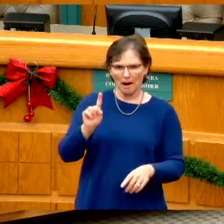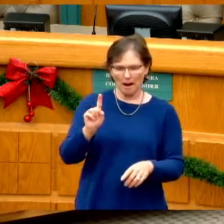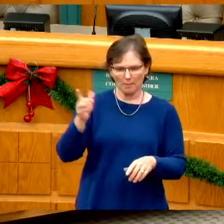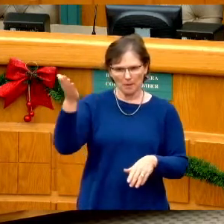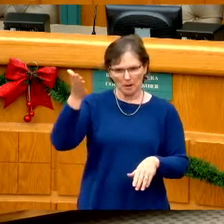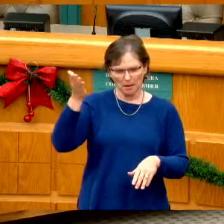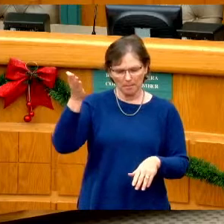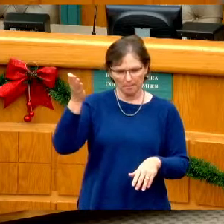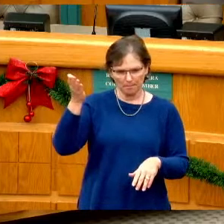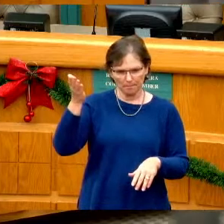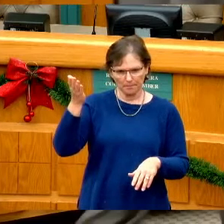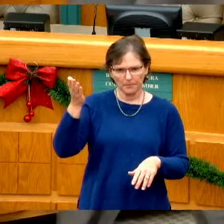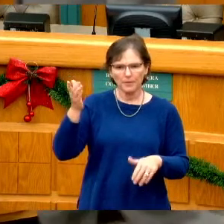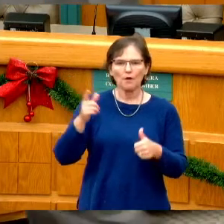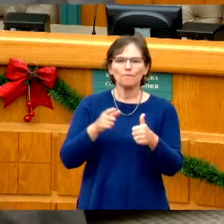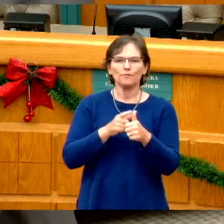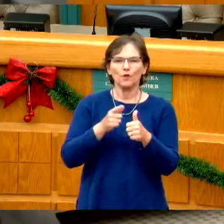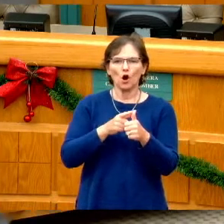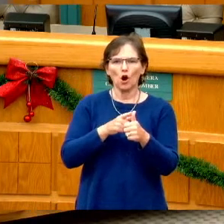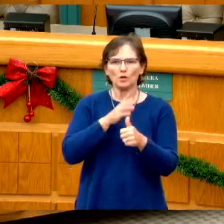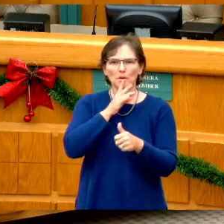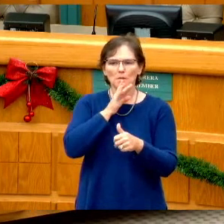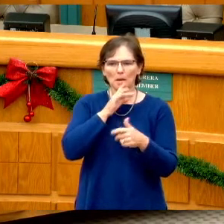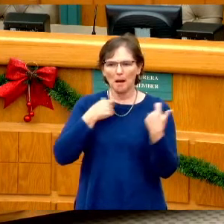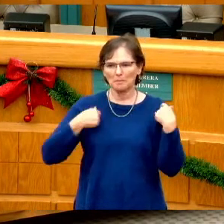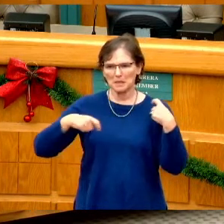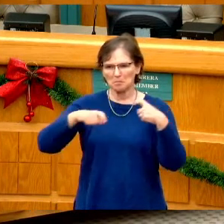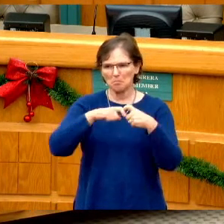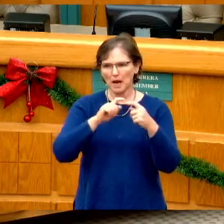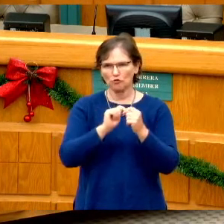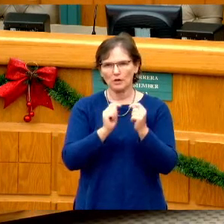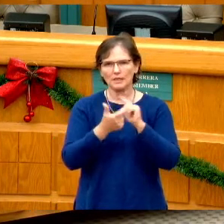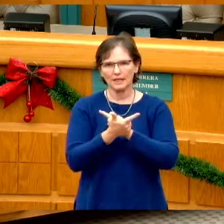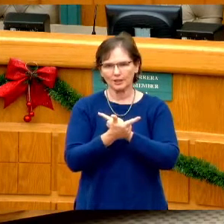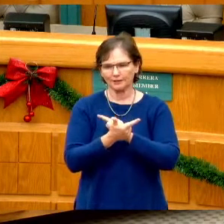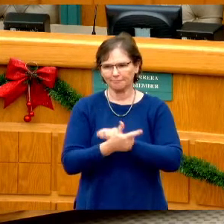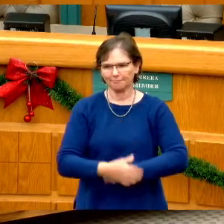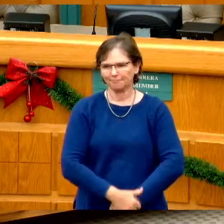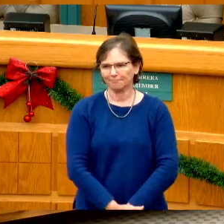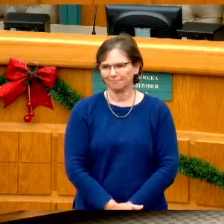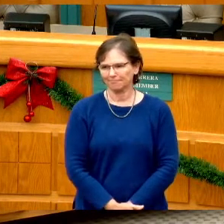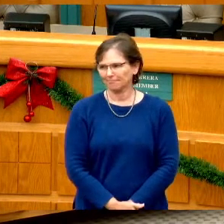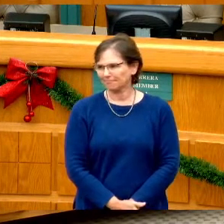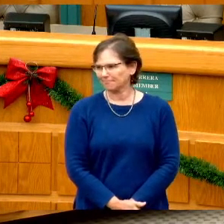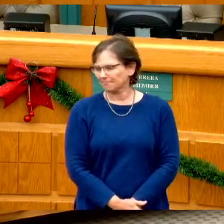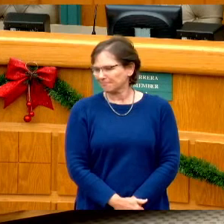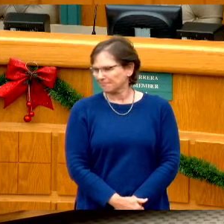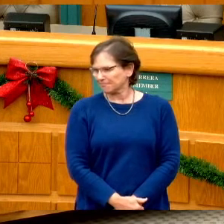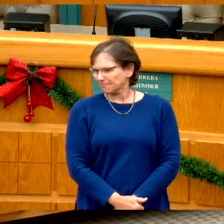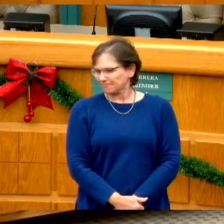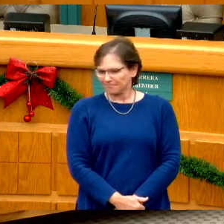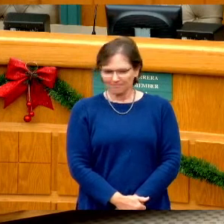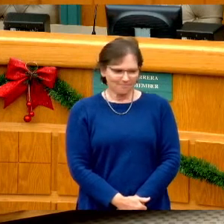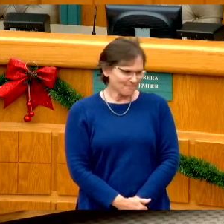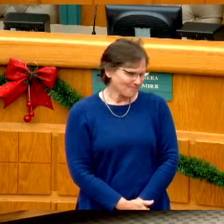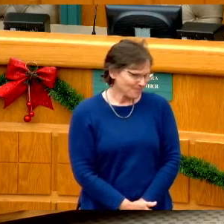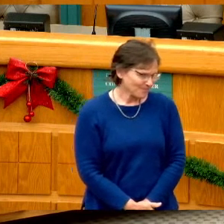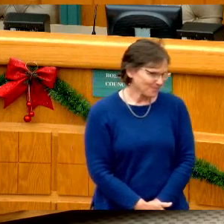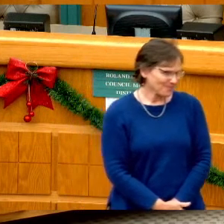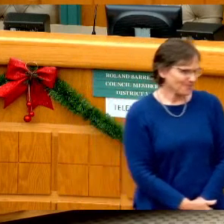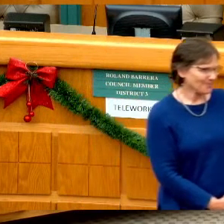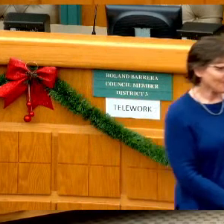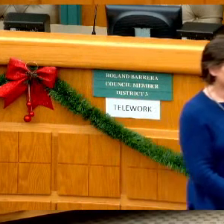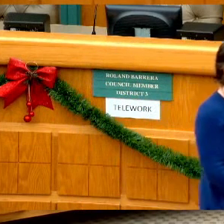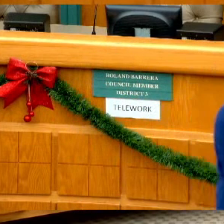Quiero agradecer a todos los residentes que han hecho de su parte por evitar más contagios. Las cifras, aunque continúan altas, estamos mucho mejor que en otras ciudades